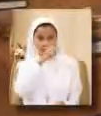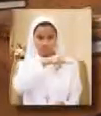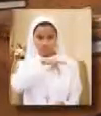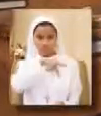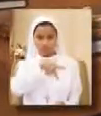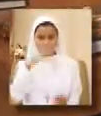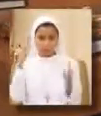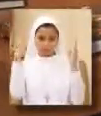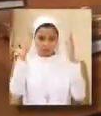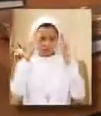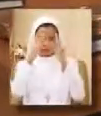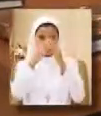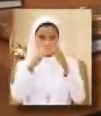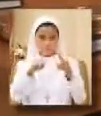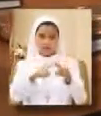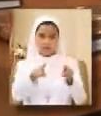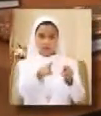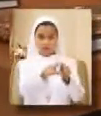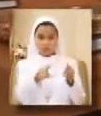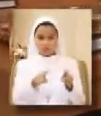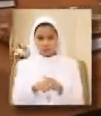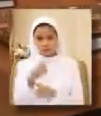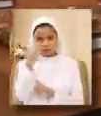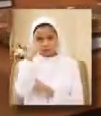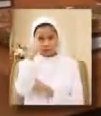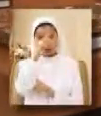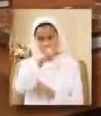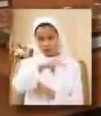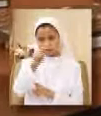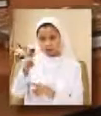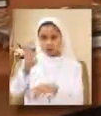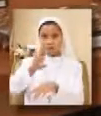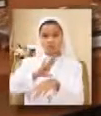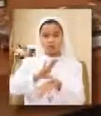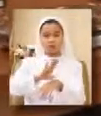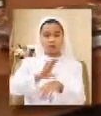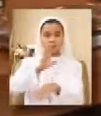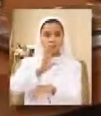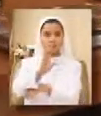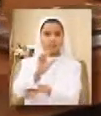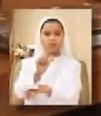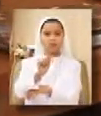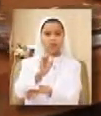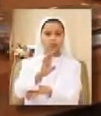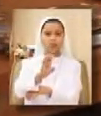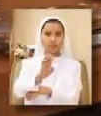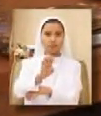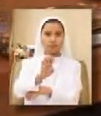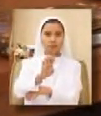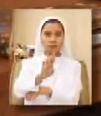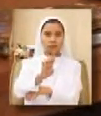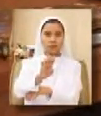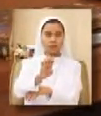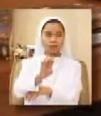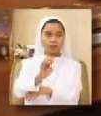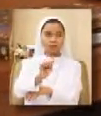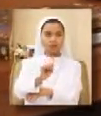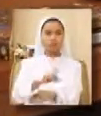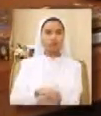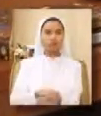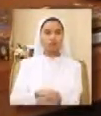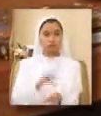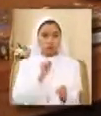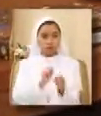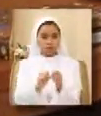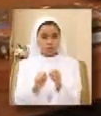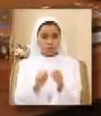ang pangalan ng Archdiocese. Mm-hmm. Para makikilala talaga sa buong simbahan ang Archdiocese of Cáceres. Na, of course, kilala